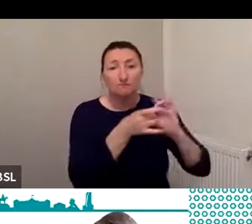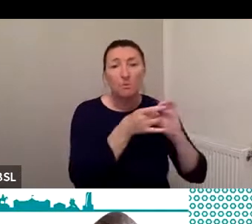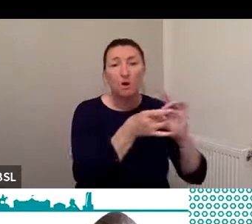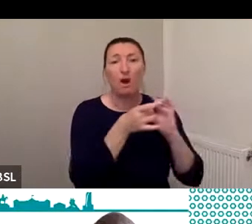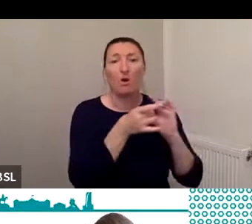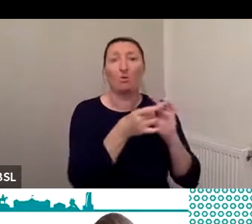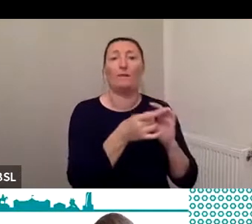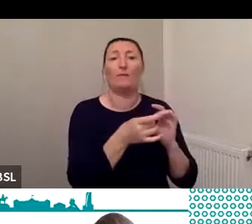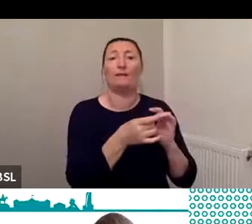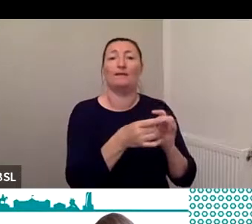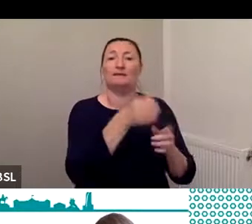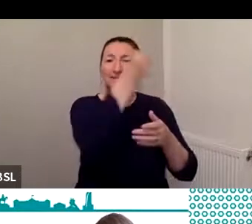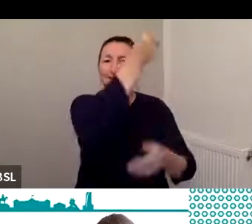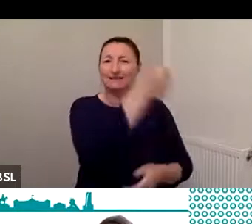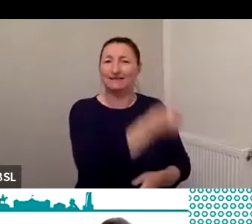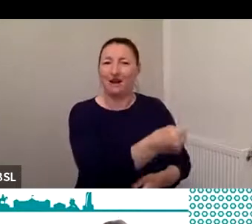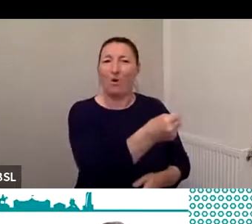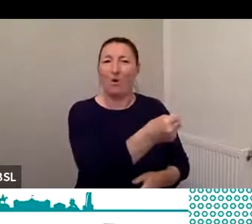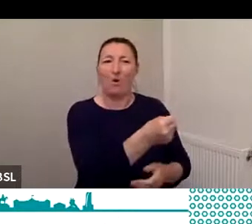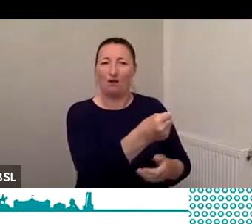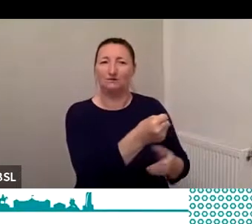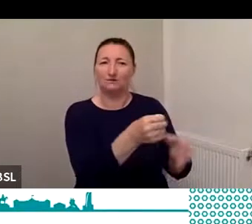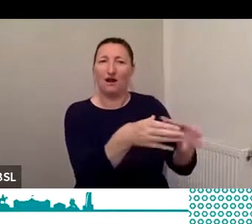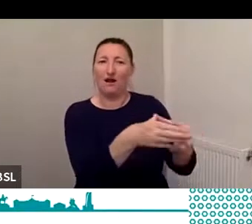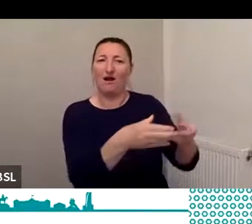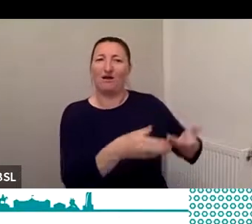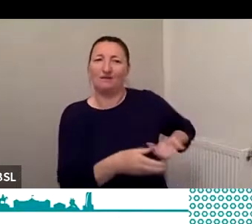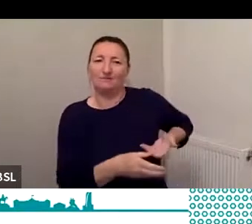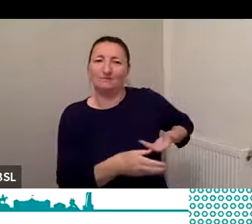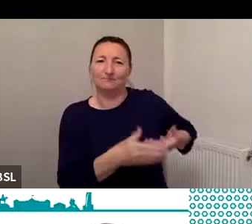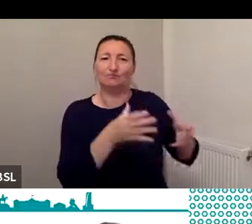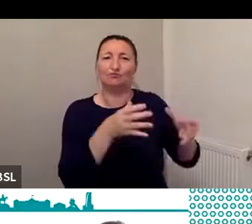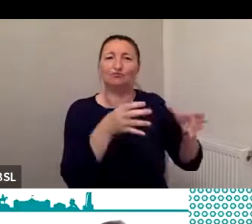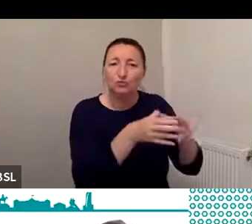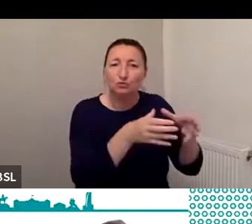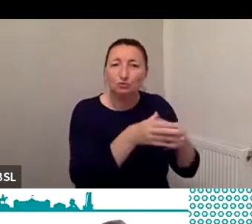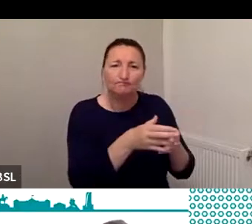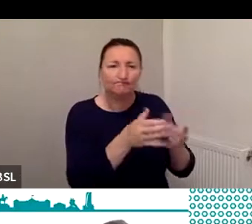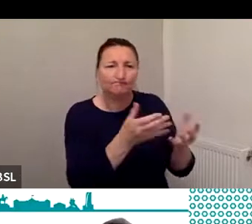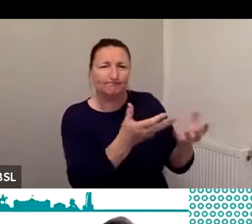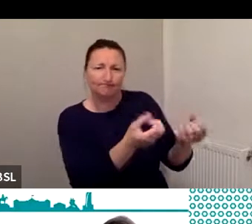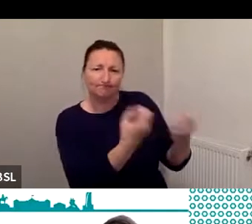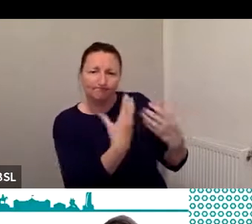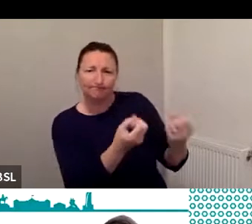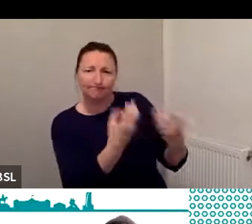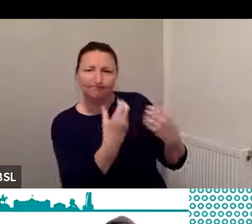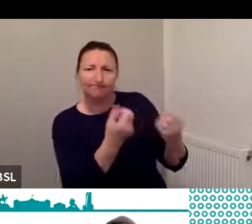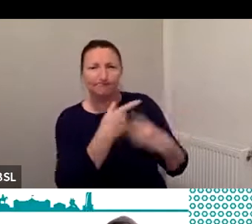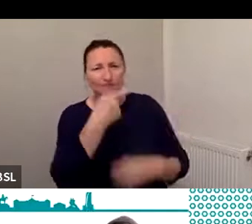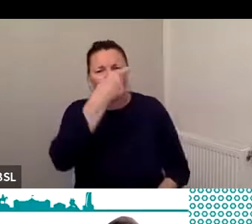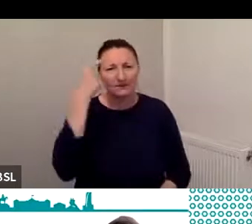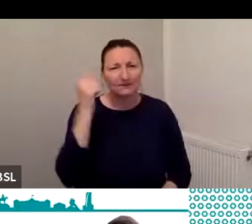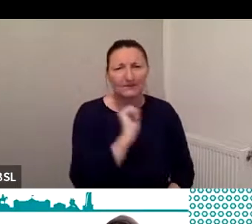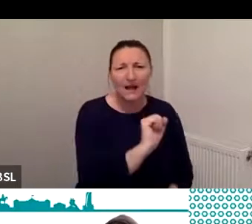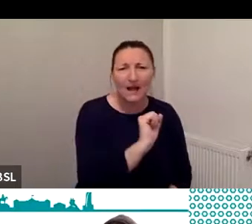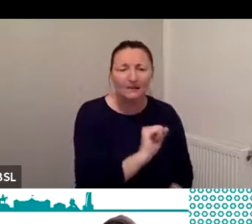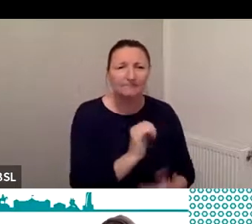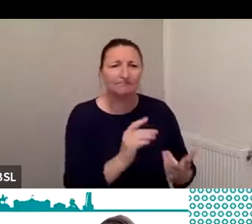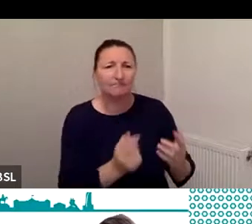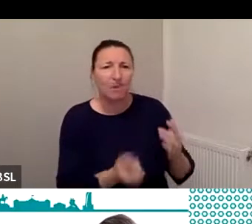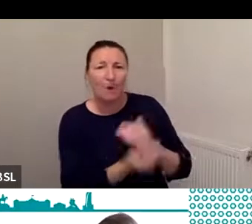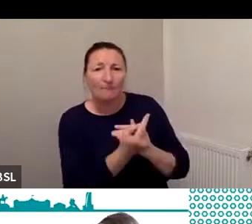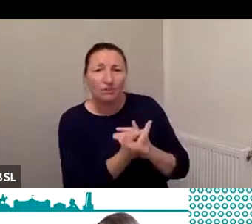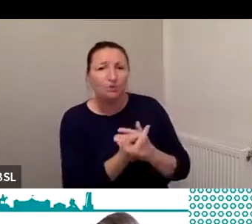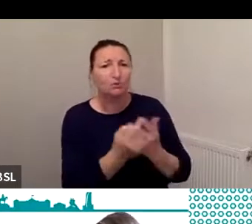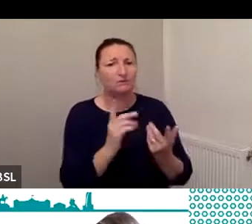creating and implementing inclusive design can be in these cities. We work collaboratively with local partners, including people